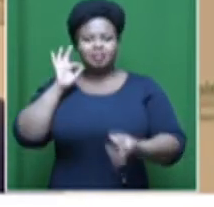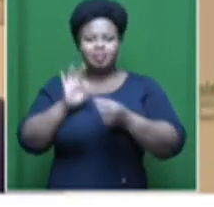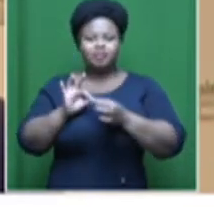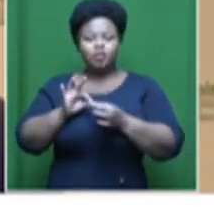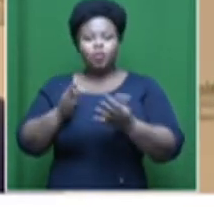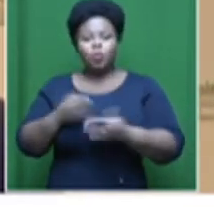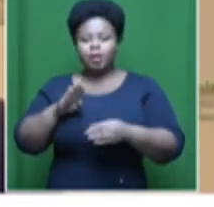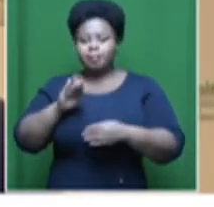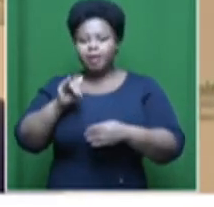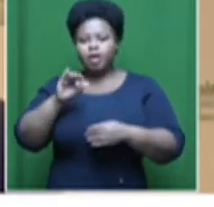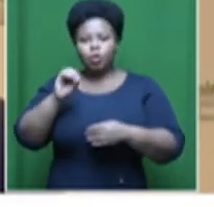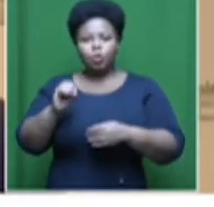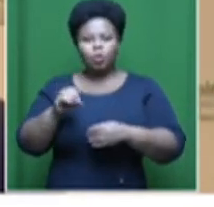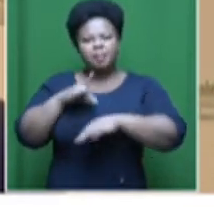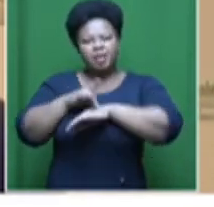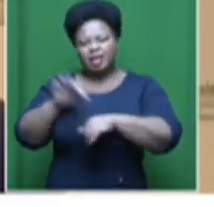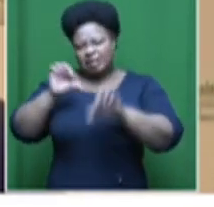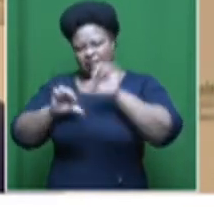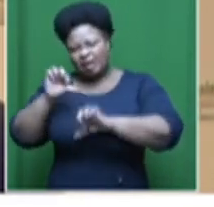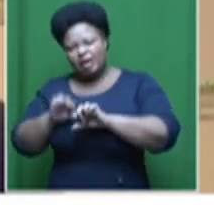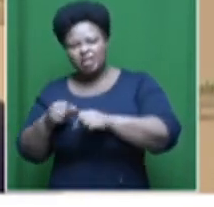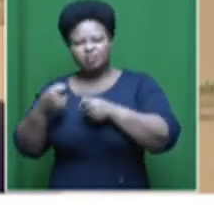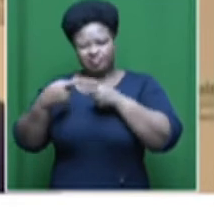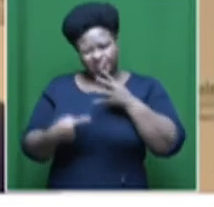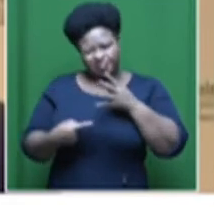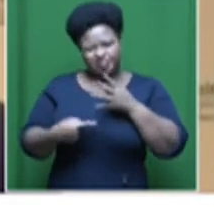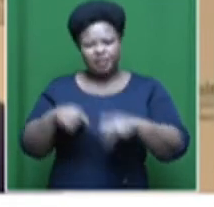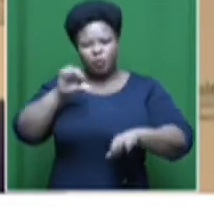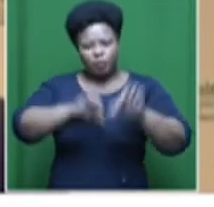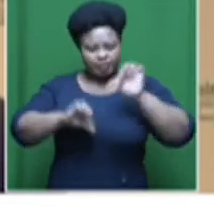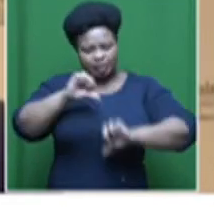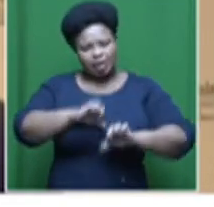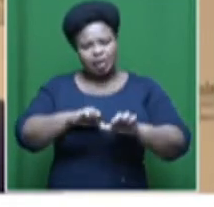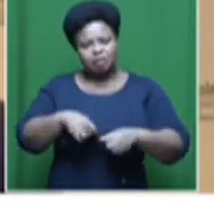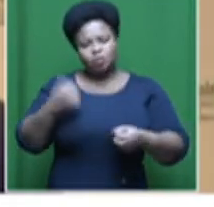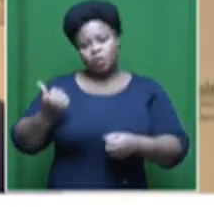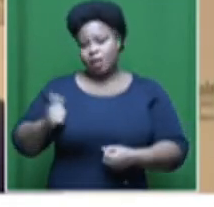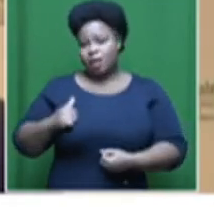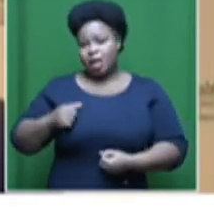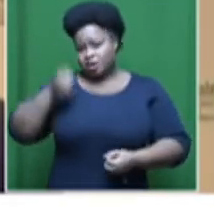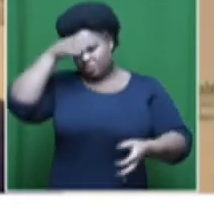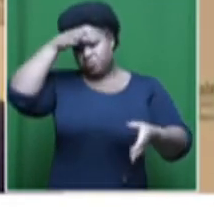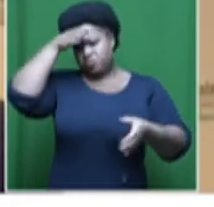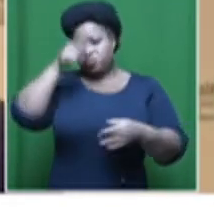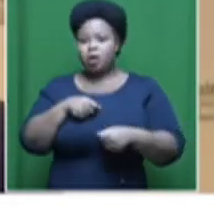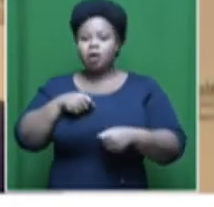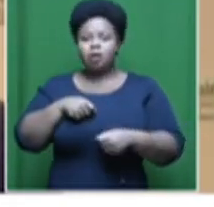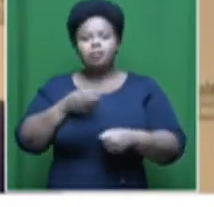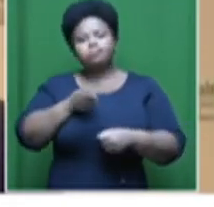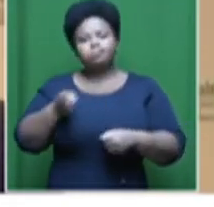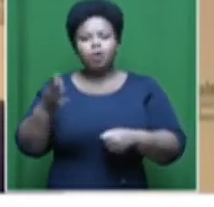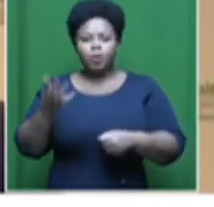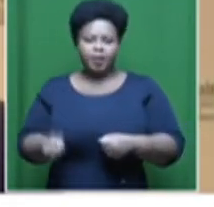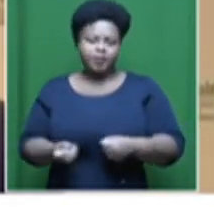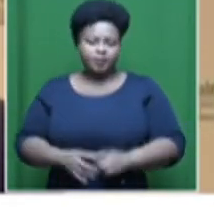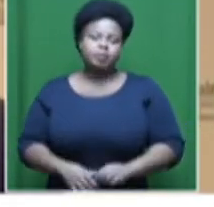biomedical science and other sciences as well. And so we every now and again have to deal with the